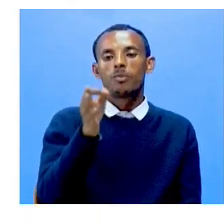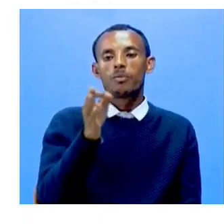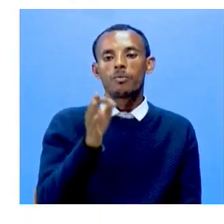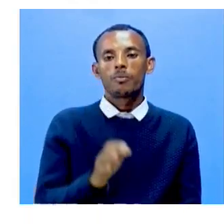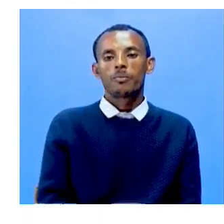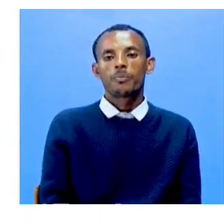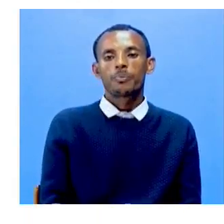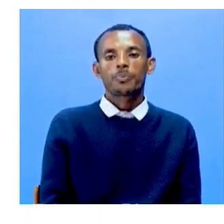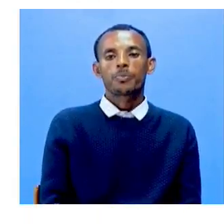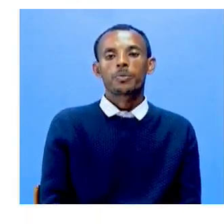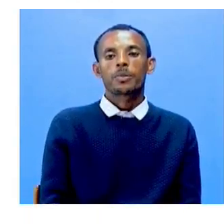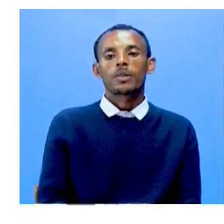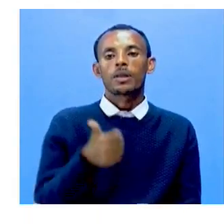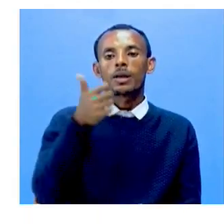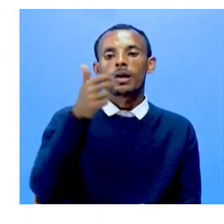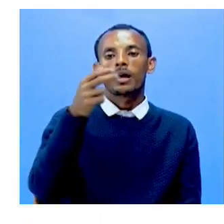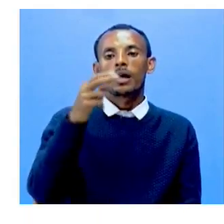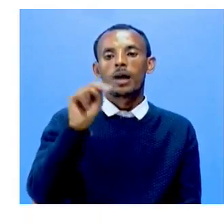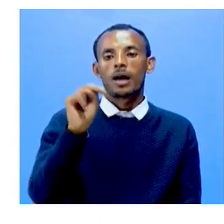an isosceles